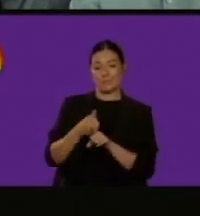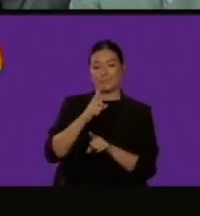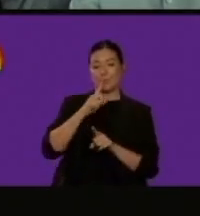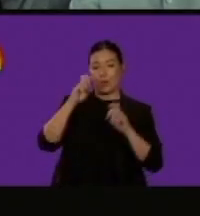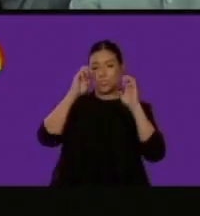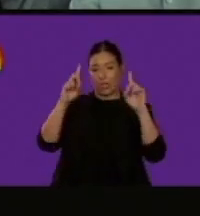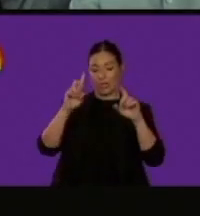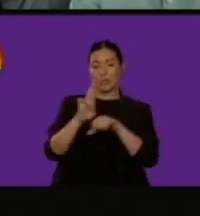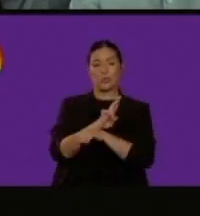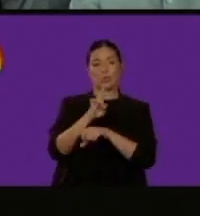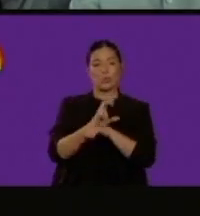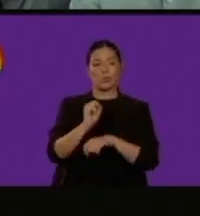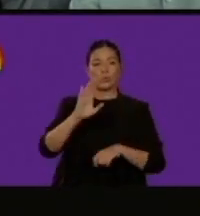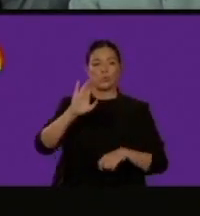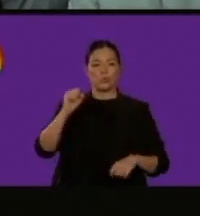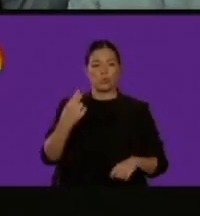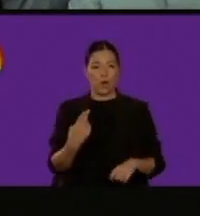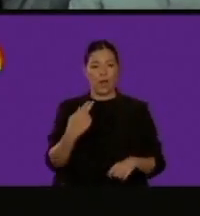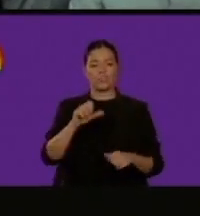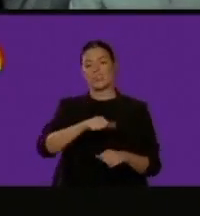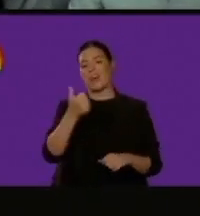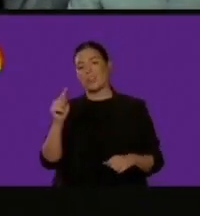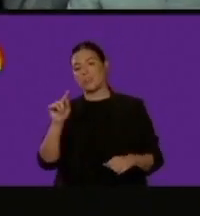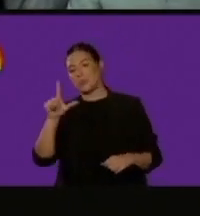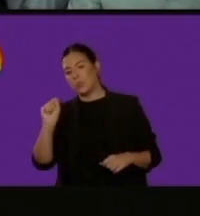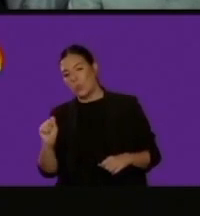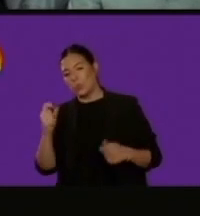you to talk to the panelists.